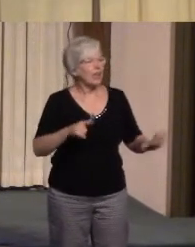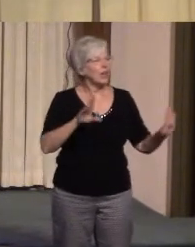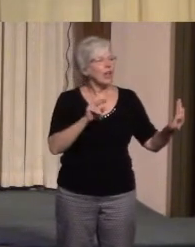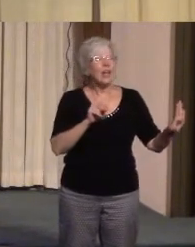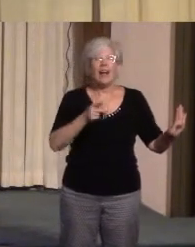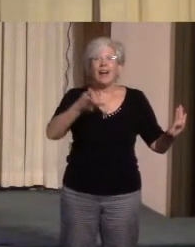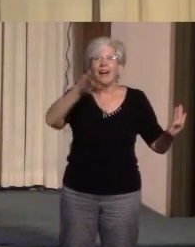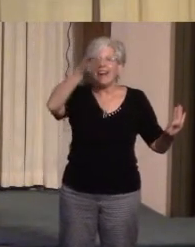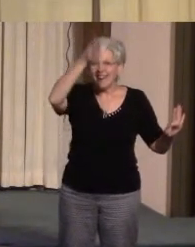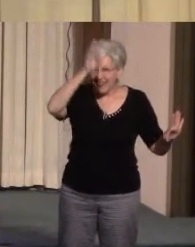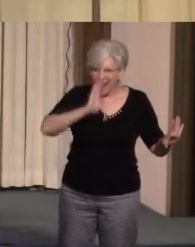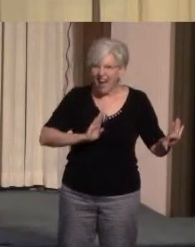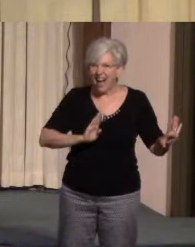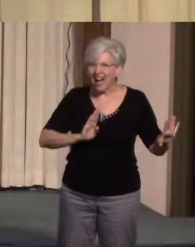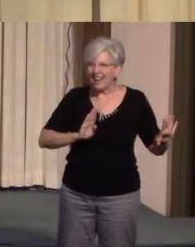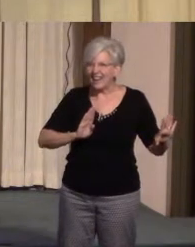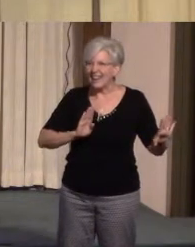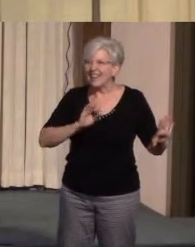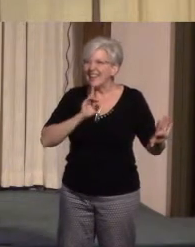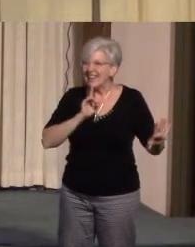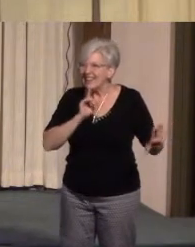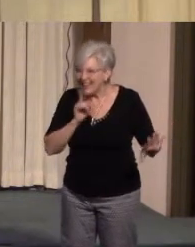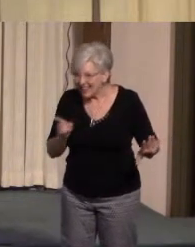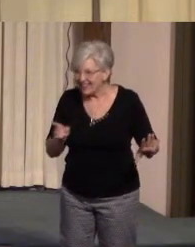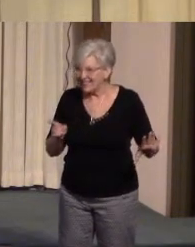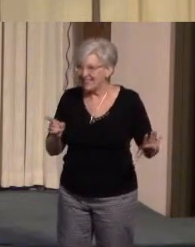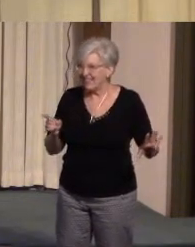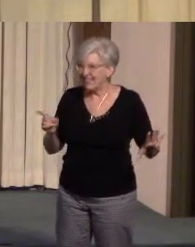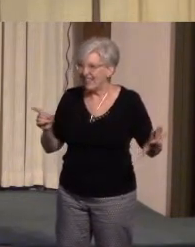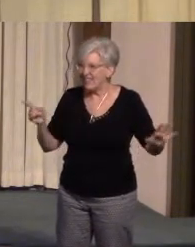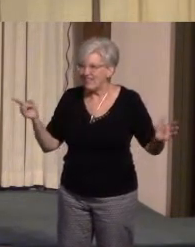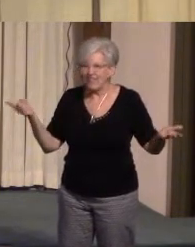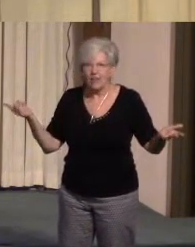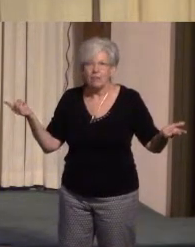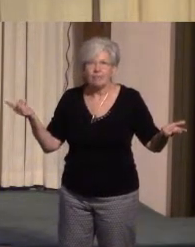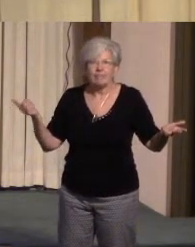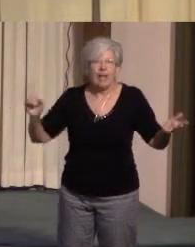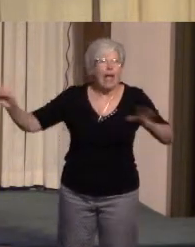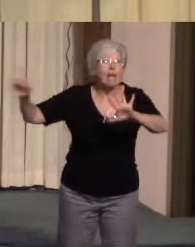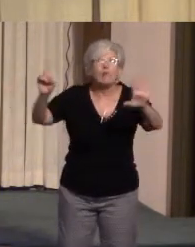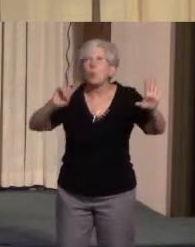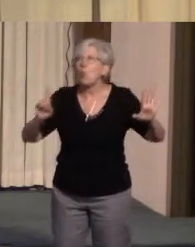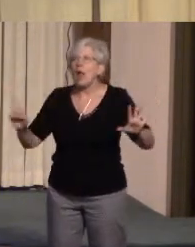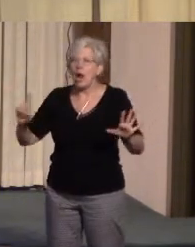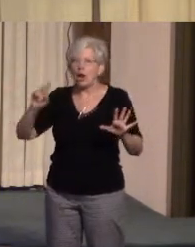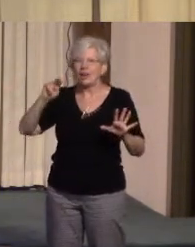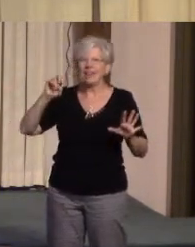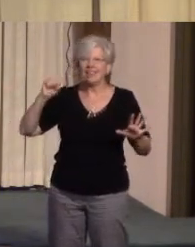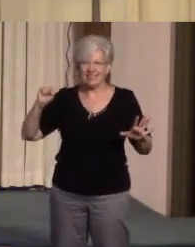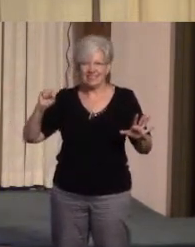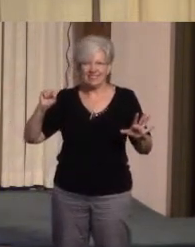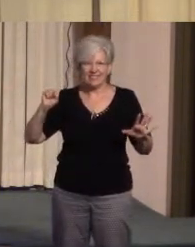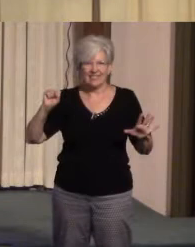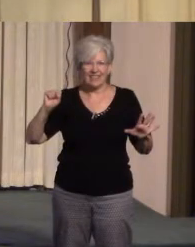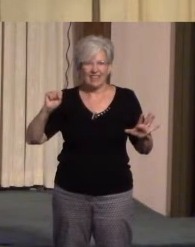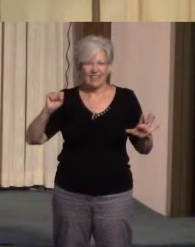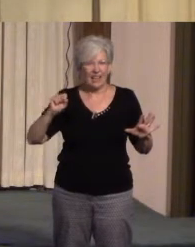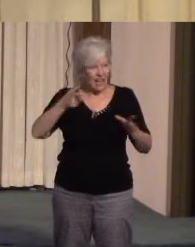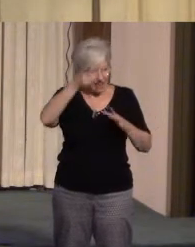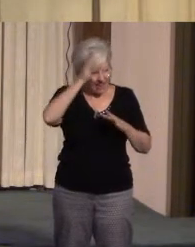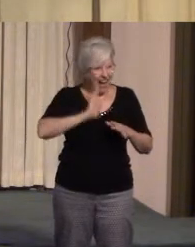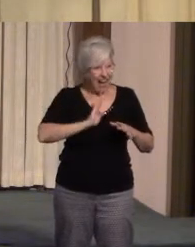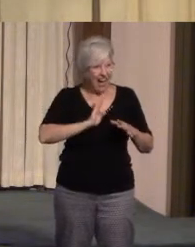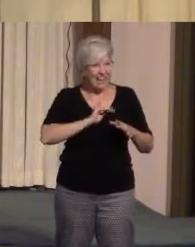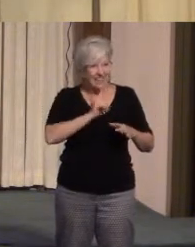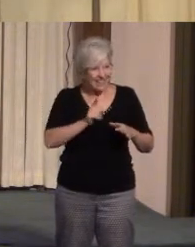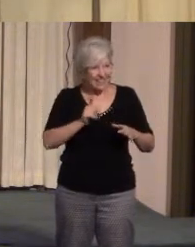God is everywhere. He is the everywhereness of everything as opposed to a being in every place.